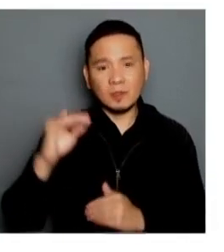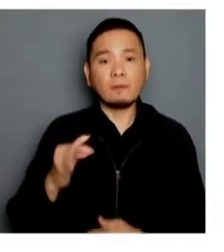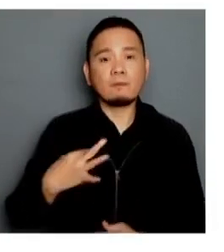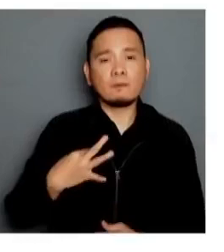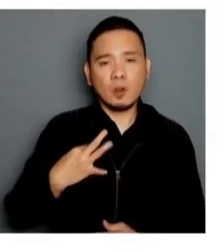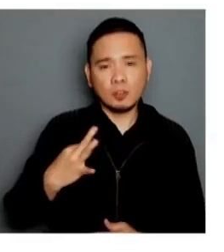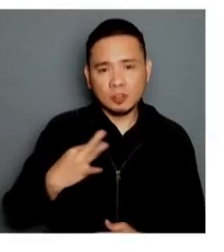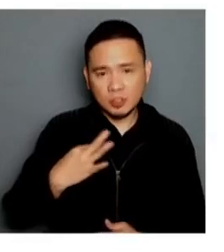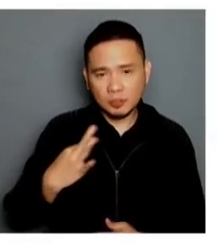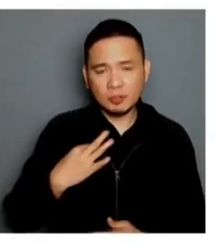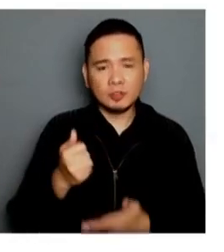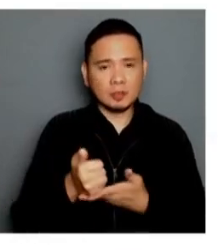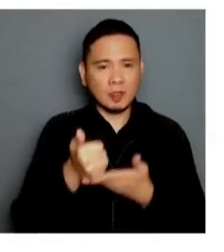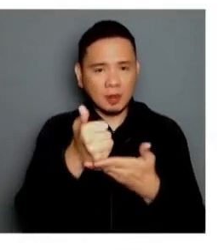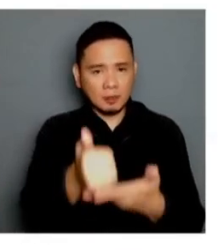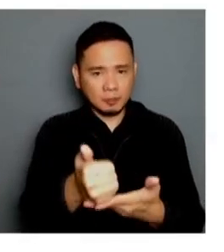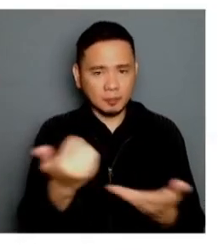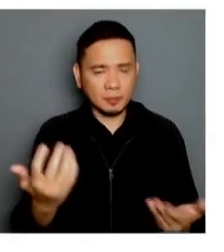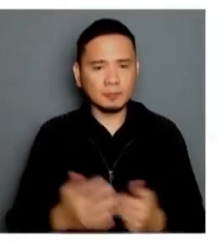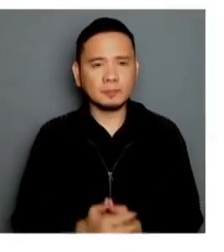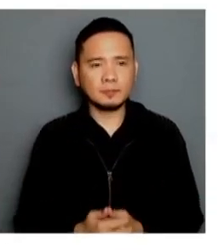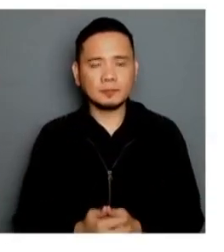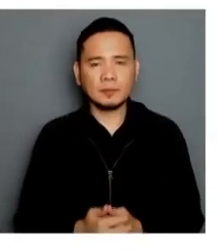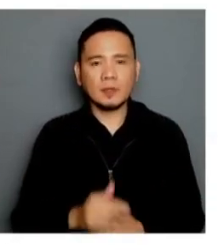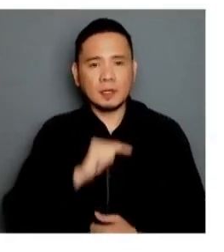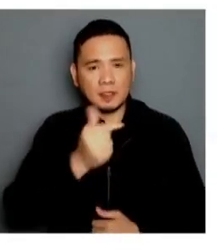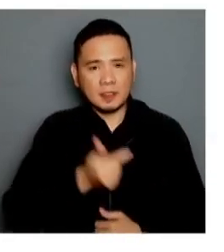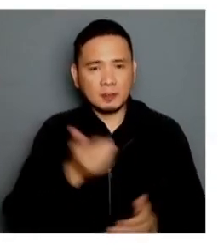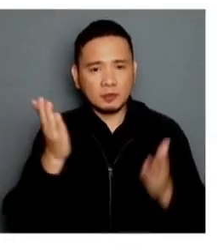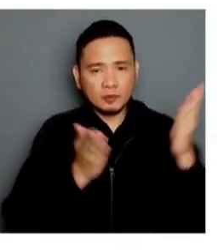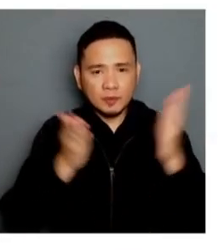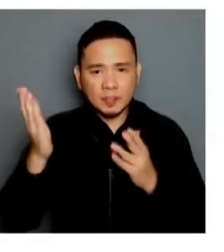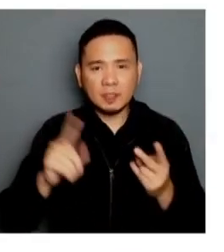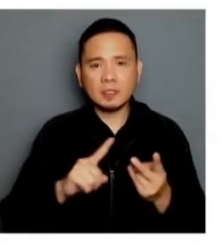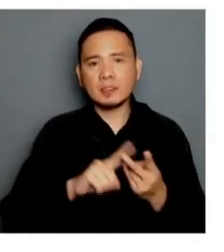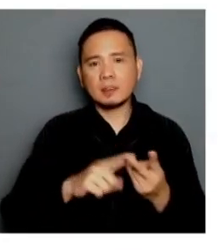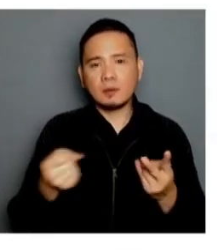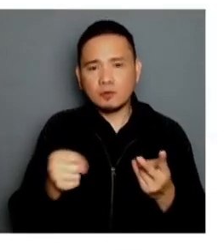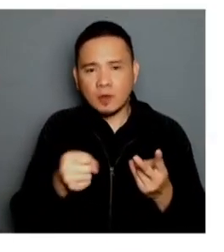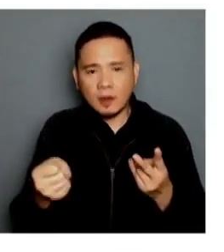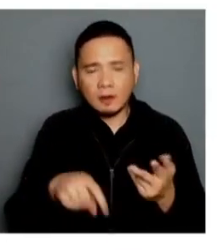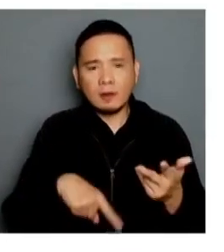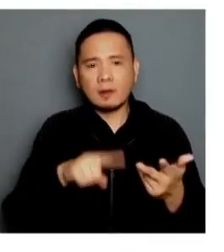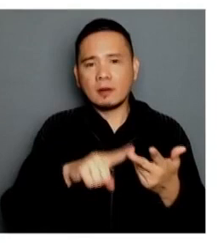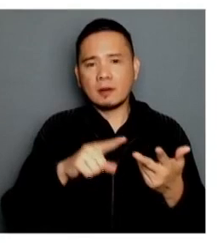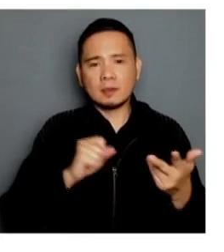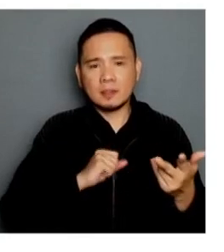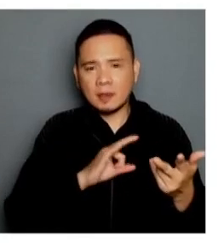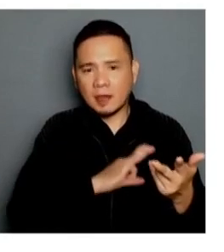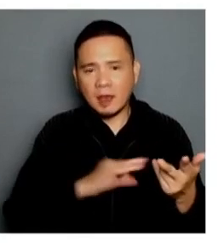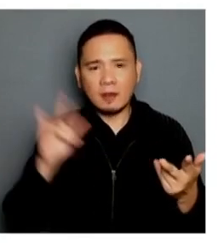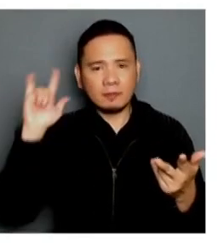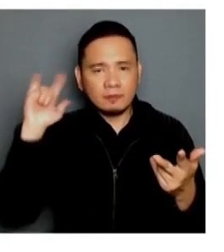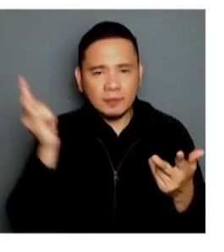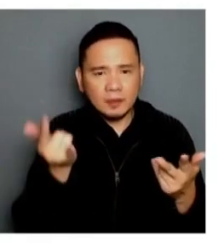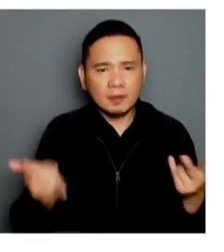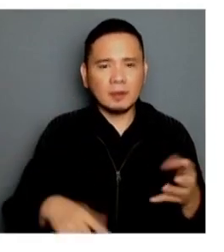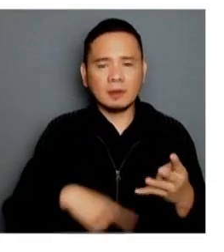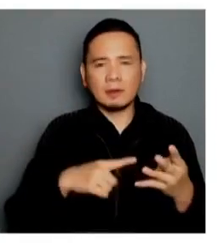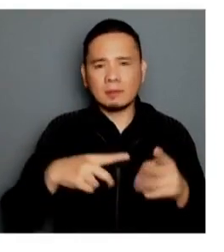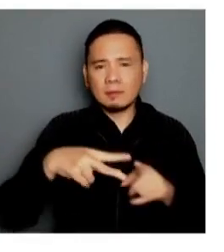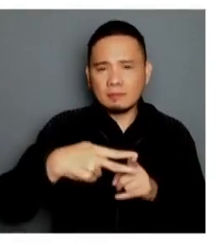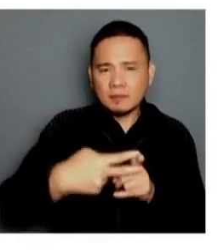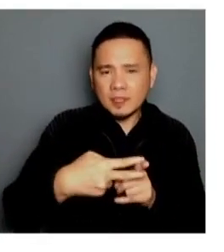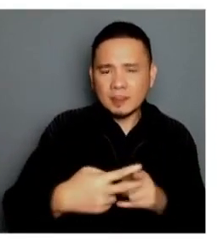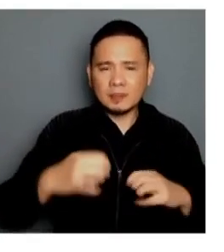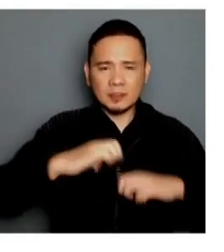of guest services, pilots, and the cabin crew, maintenance and engineering, everybody's on